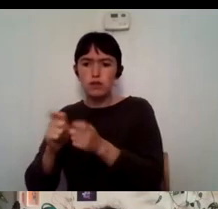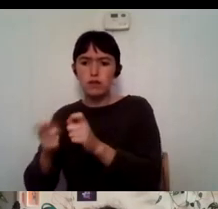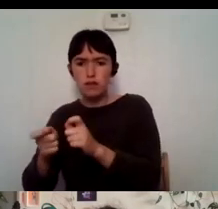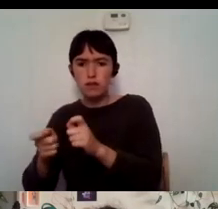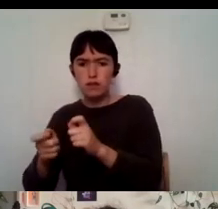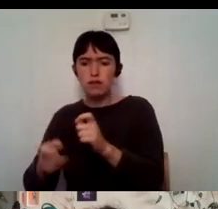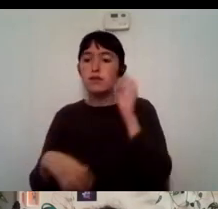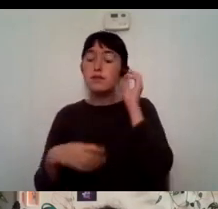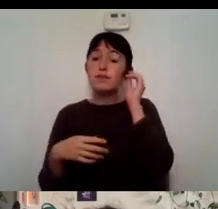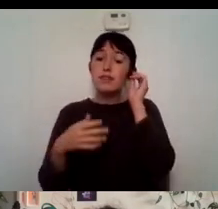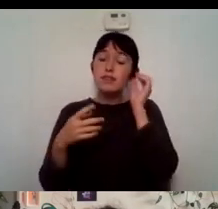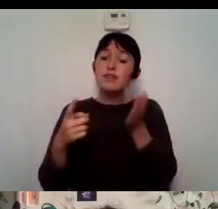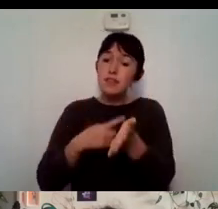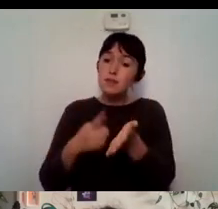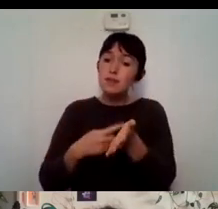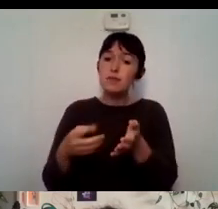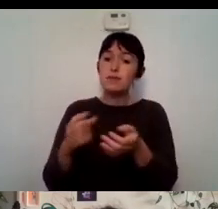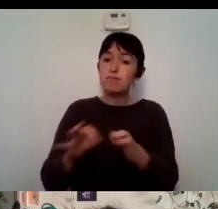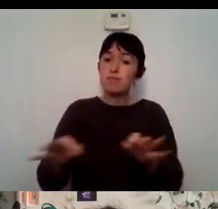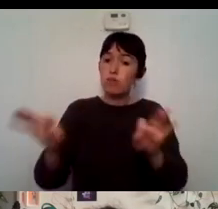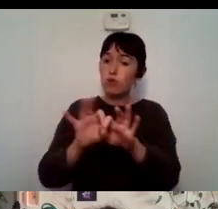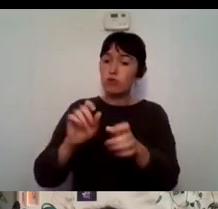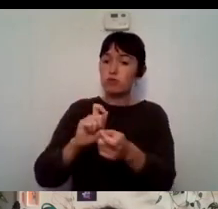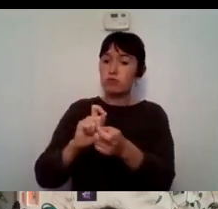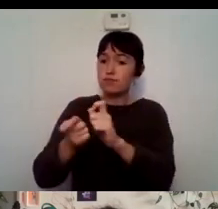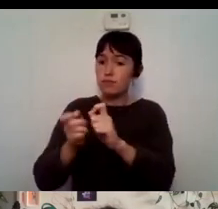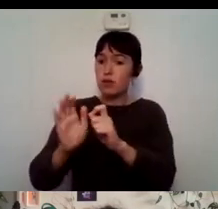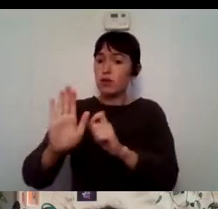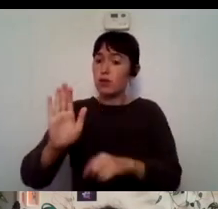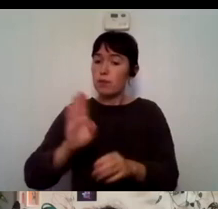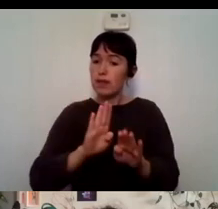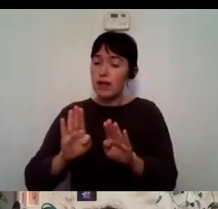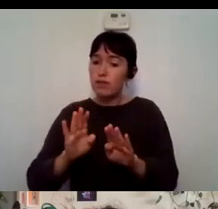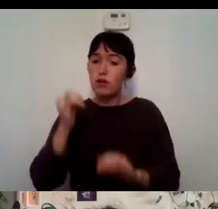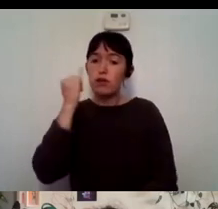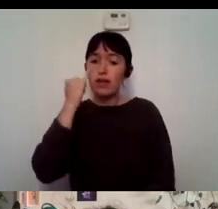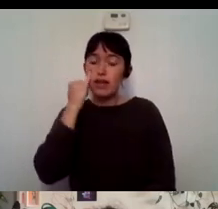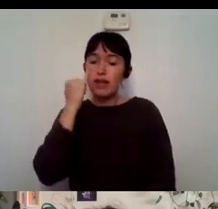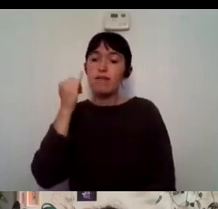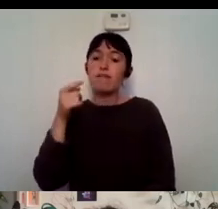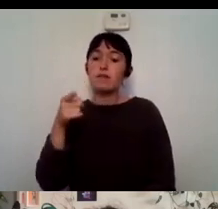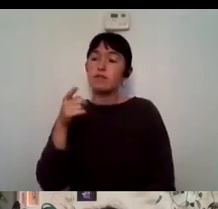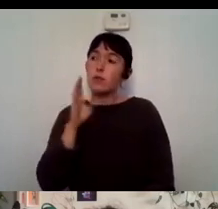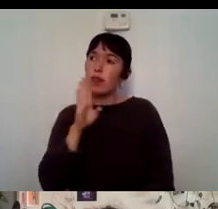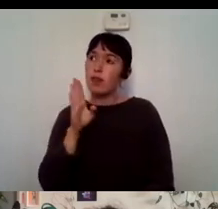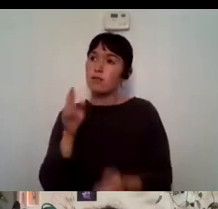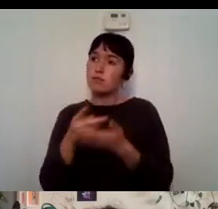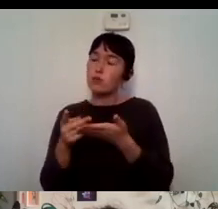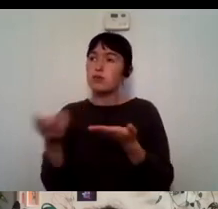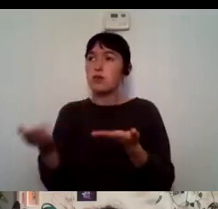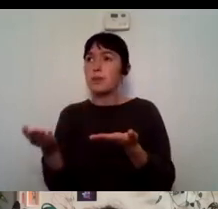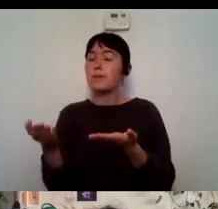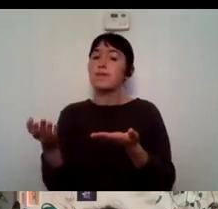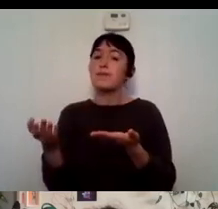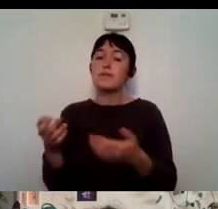your behavior if you are going to be losing. What I want to say is that here the